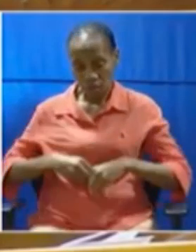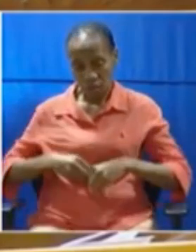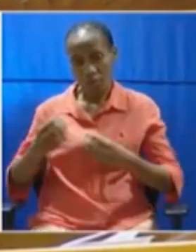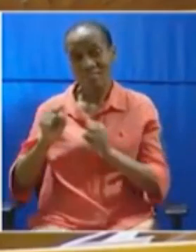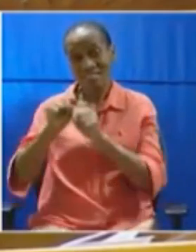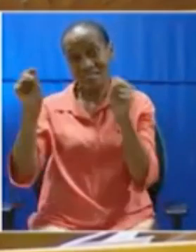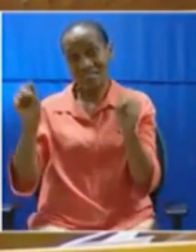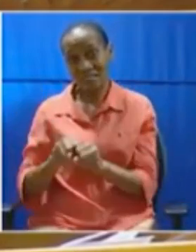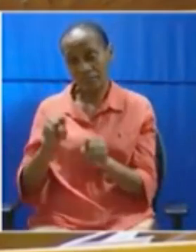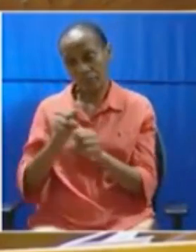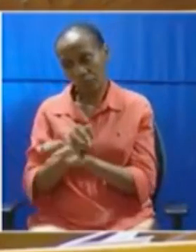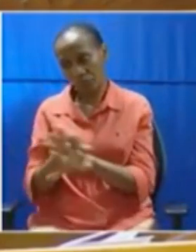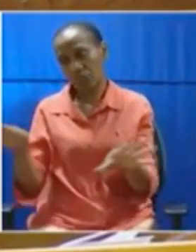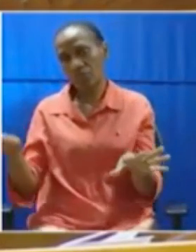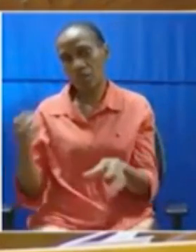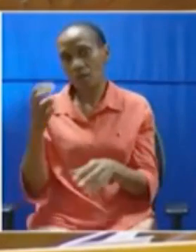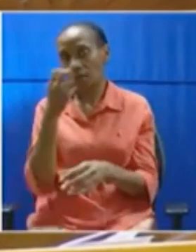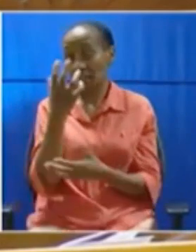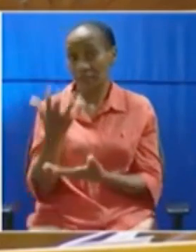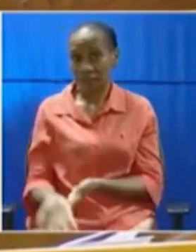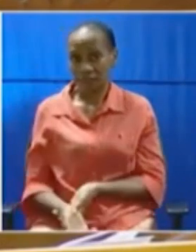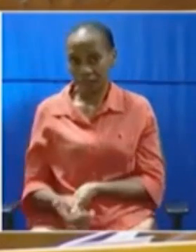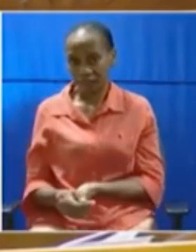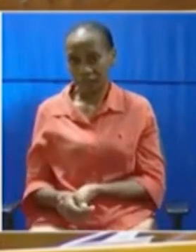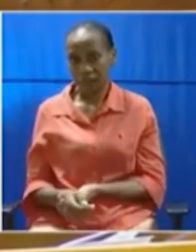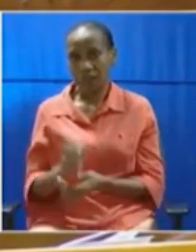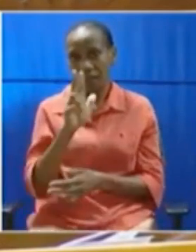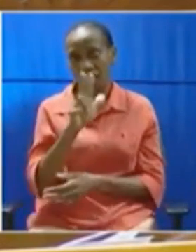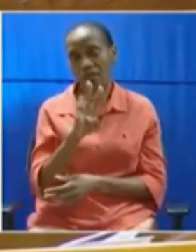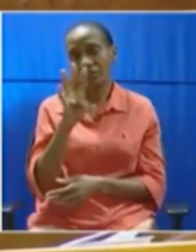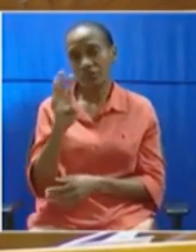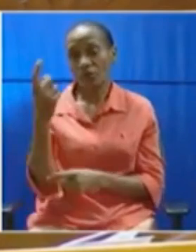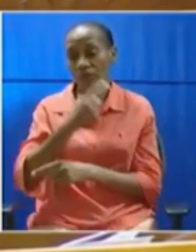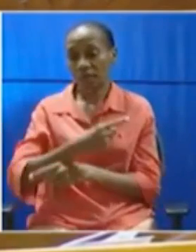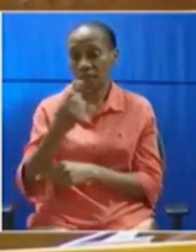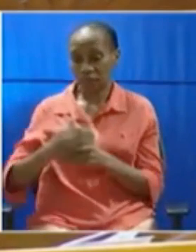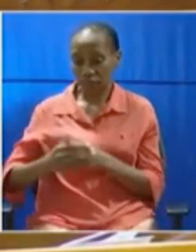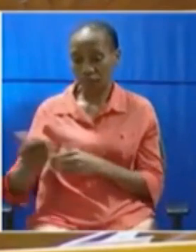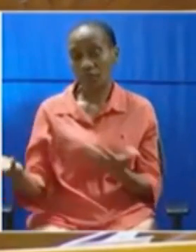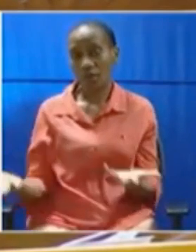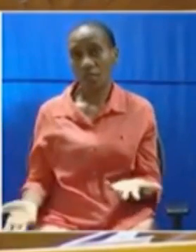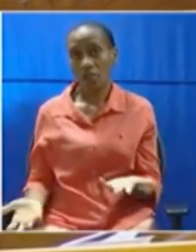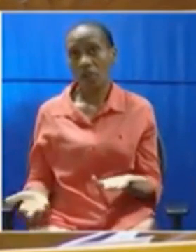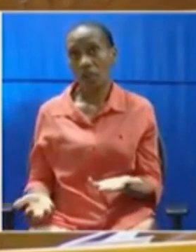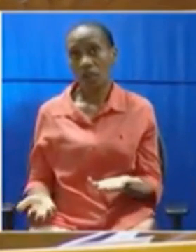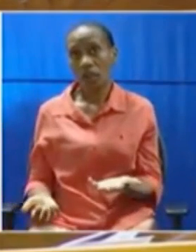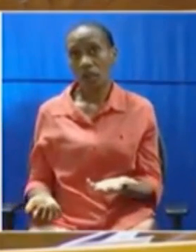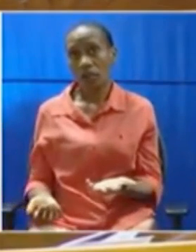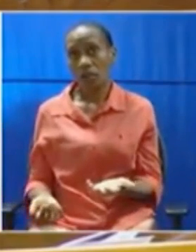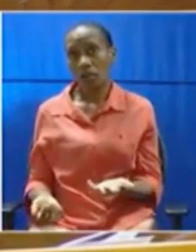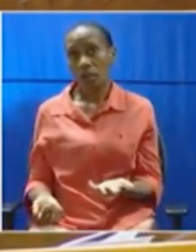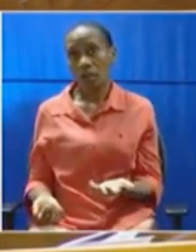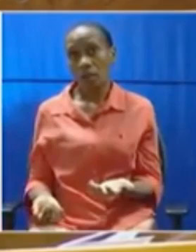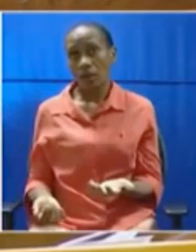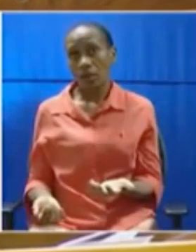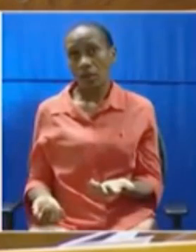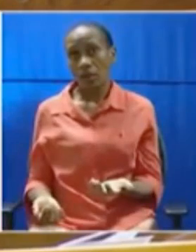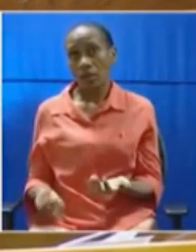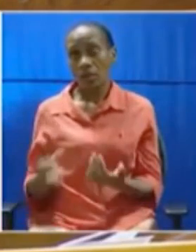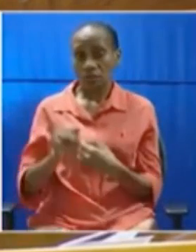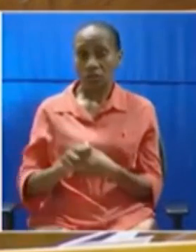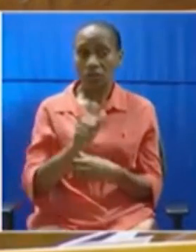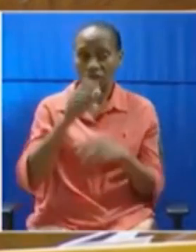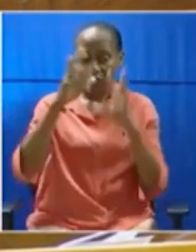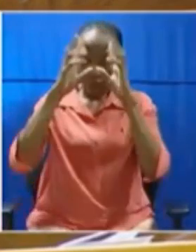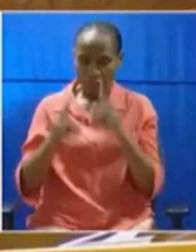system. Because, Mr. President, in 84 days, Mr. President, the country are going to make a